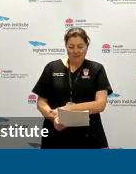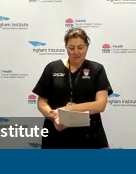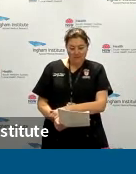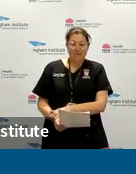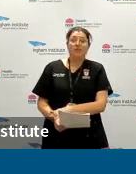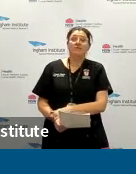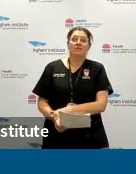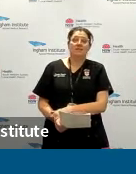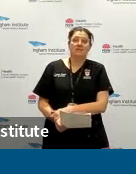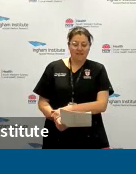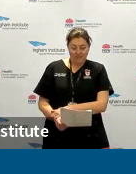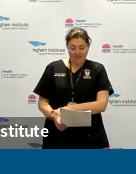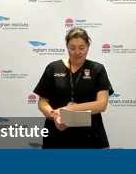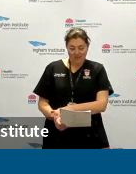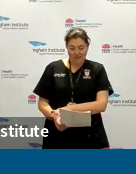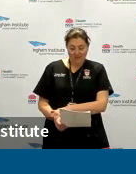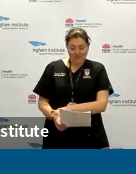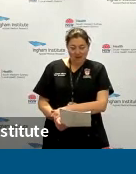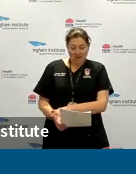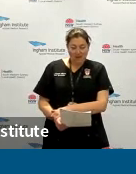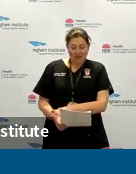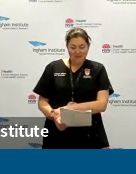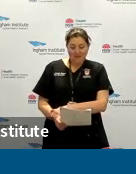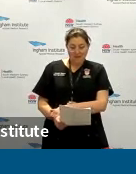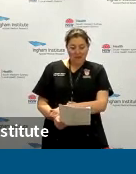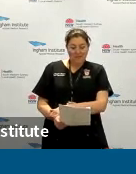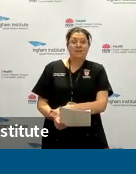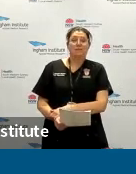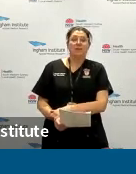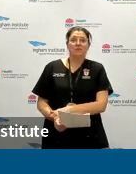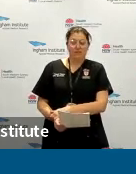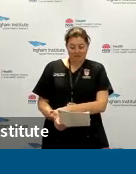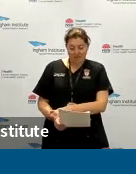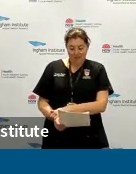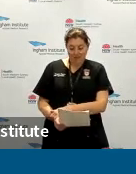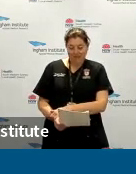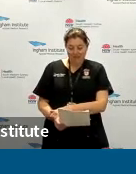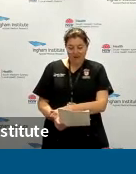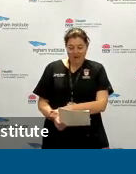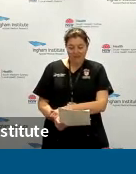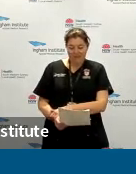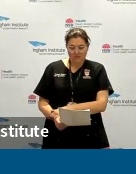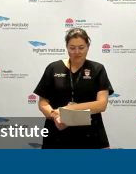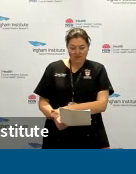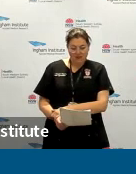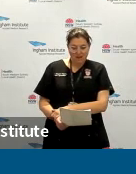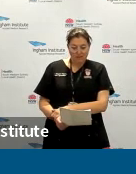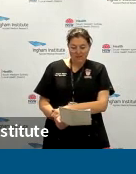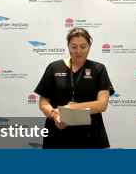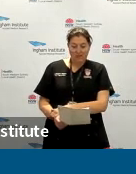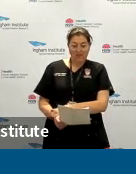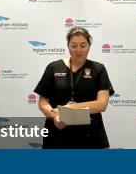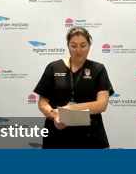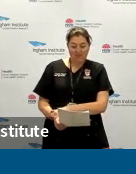present, and in particular those attending today's events. My name is Angela Makris and I'm the co-director of WHITU Academic Unit, and